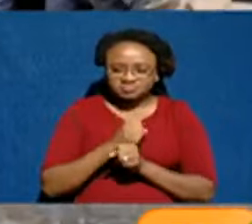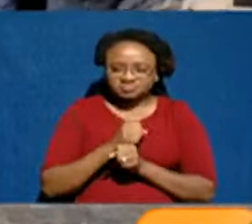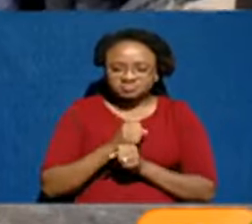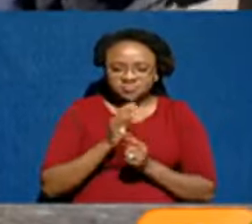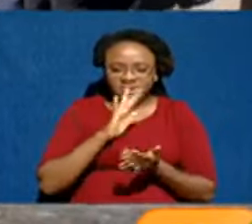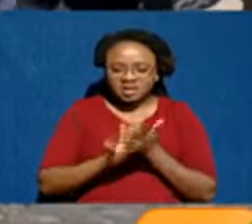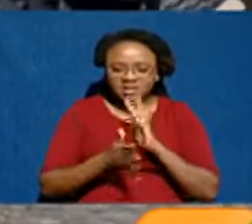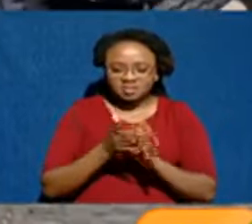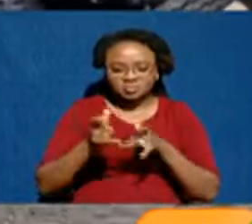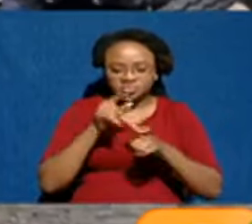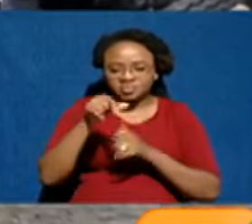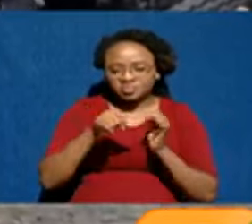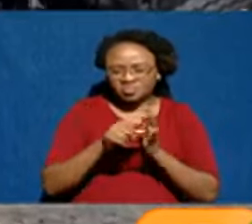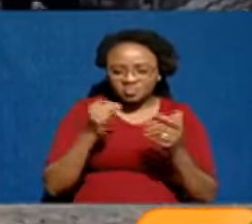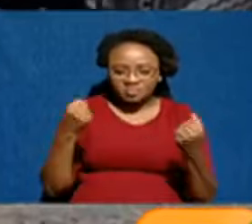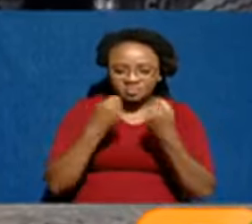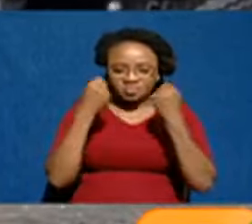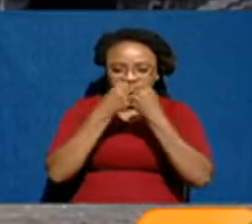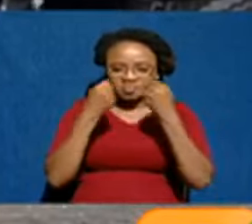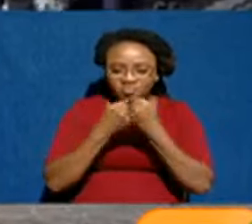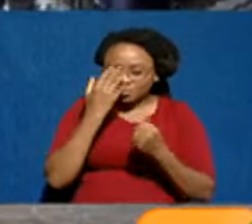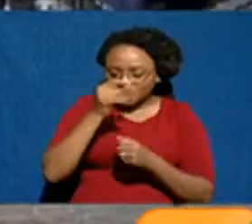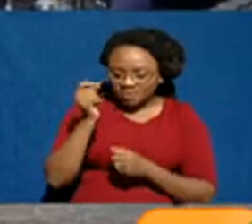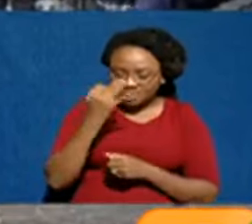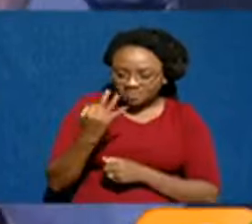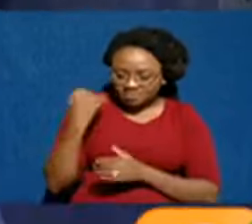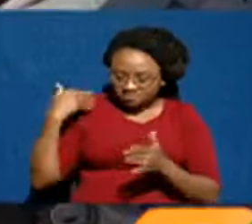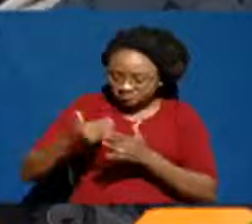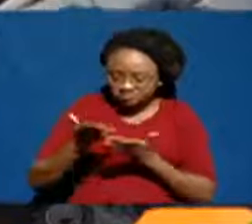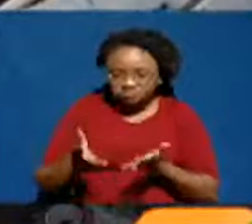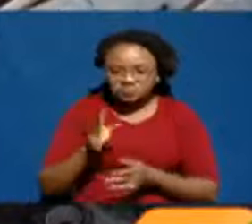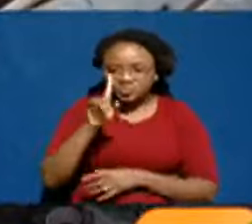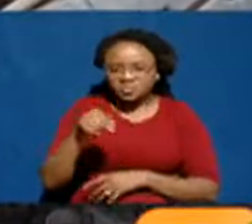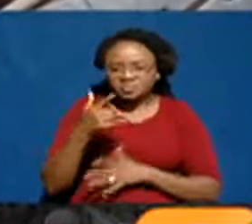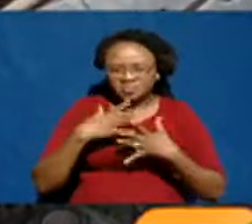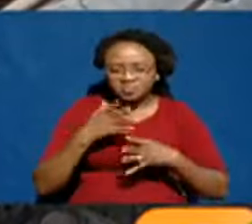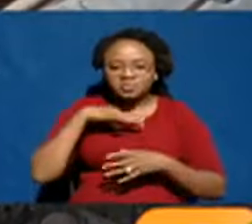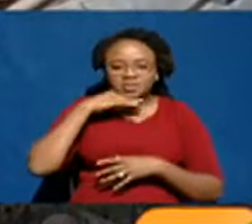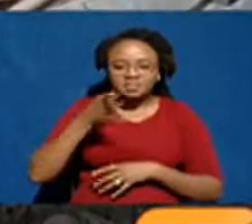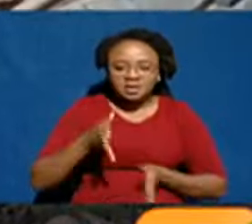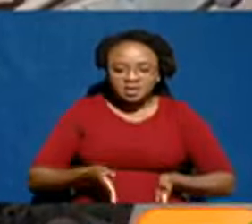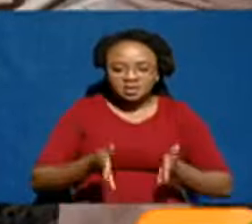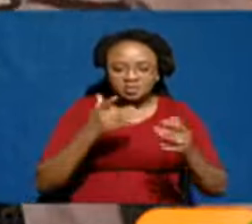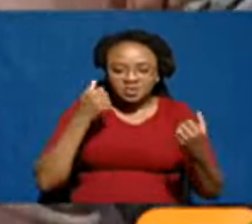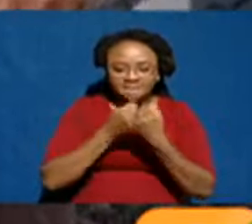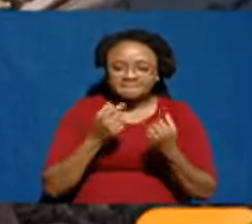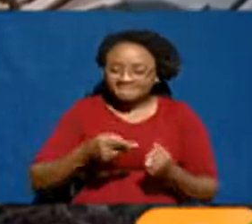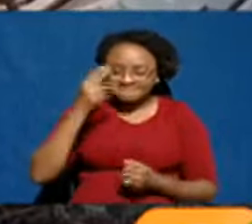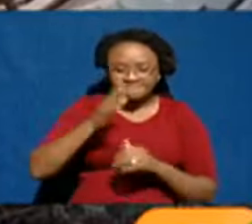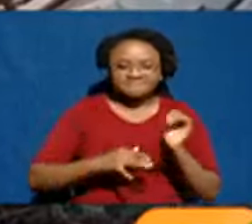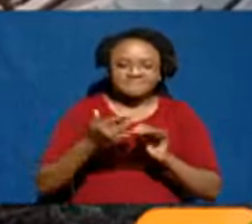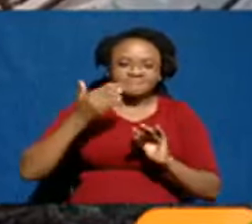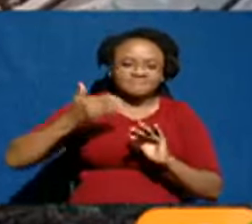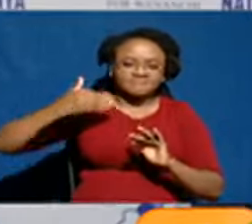situation. By late March this year, more than 1,000 people had died in road accidents, way higher than trends